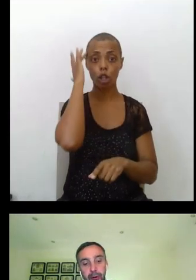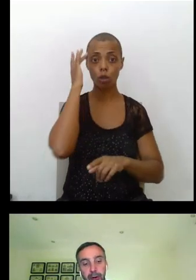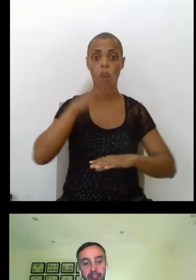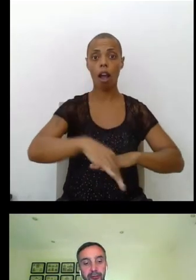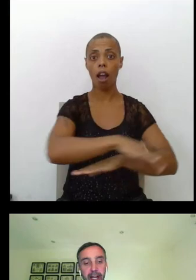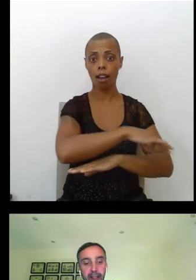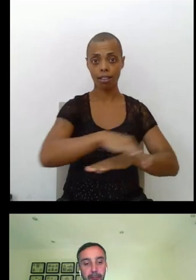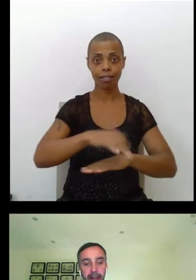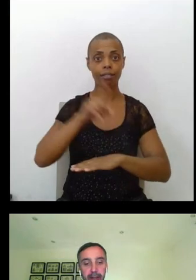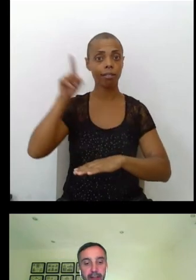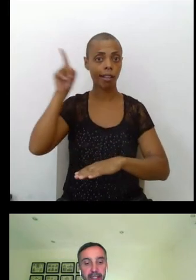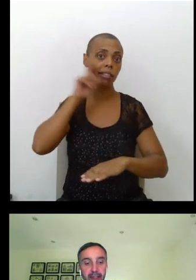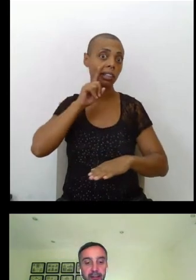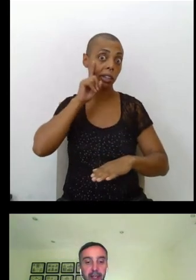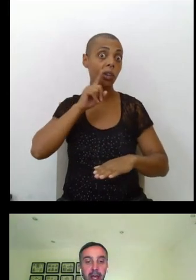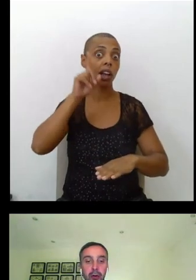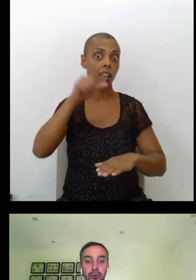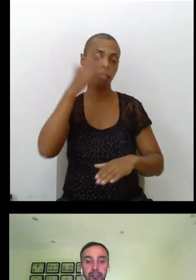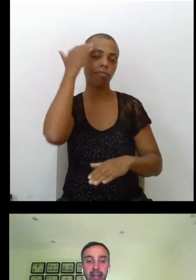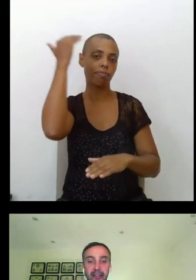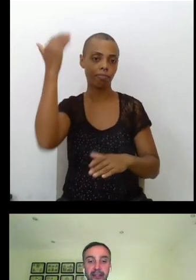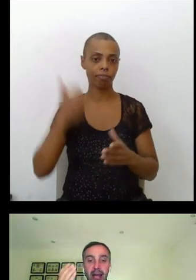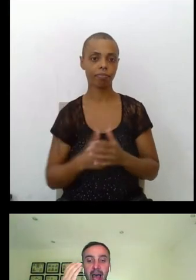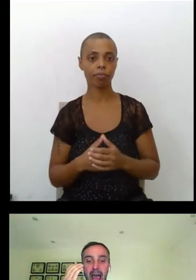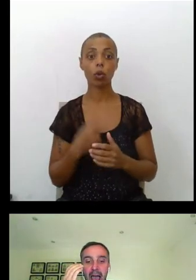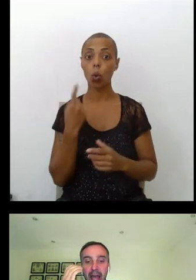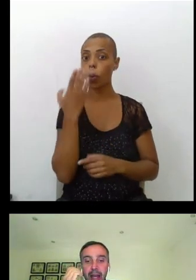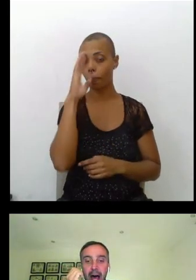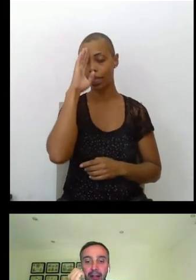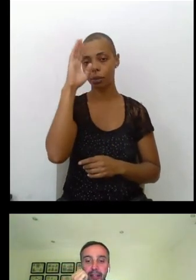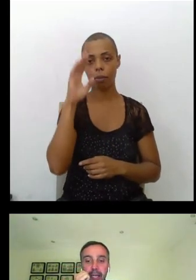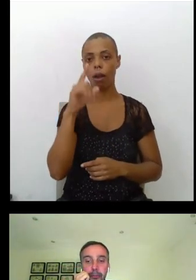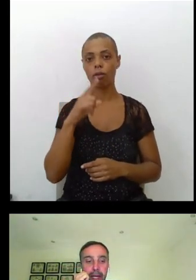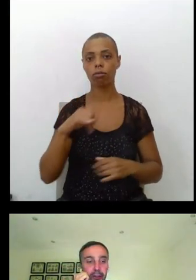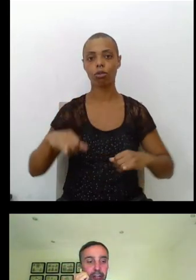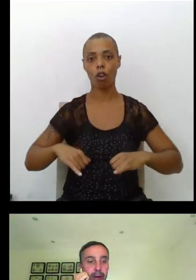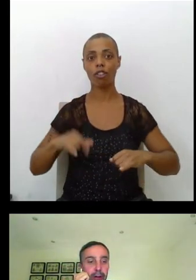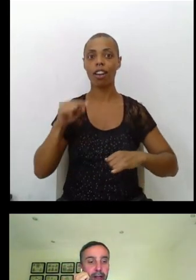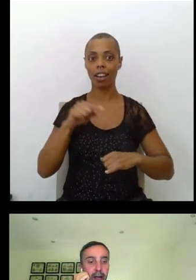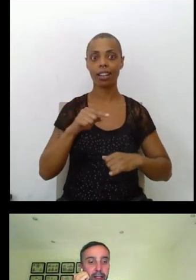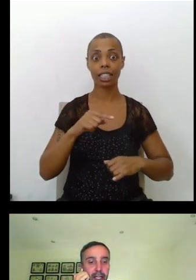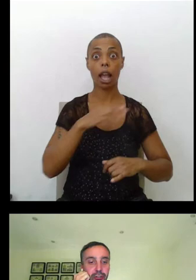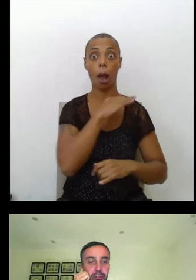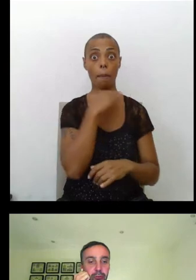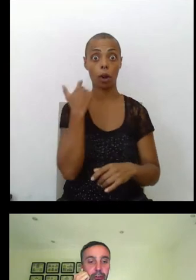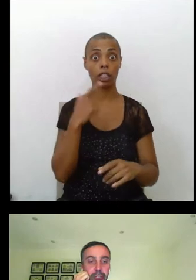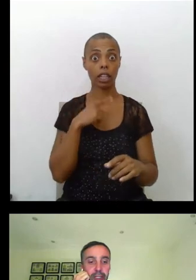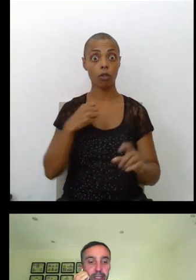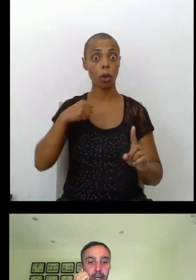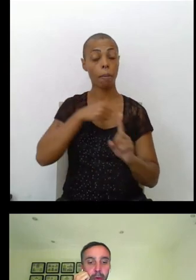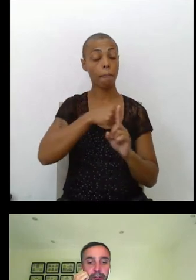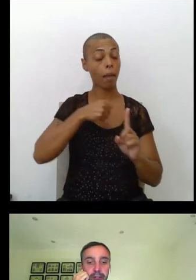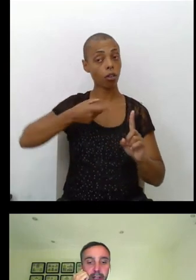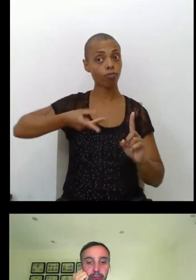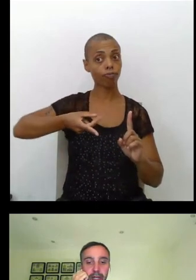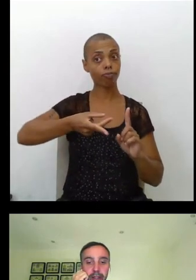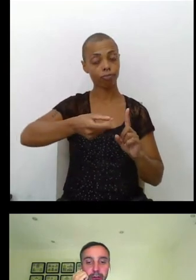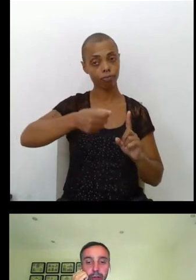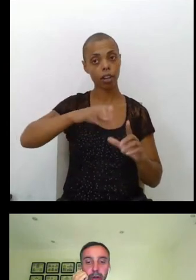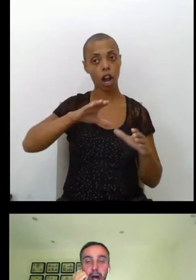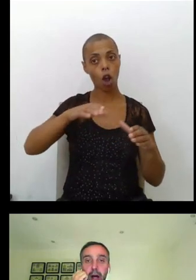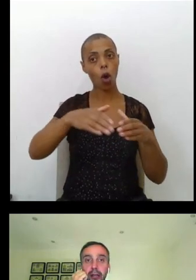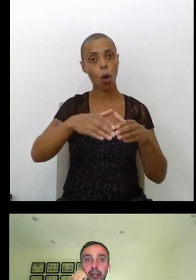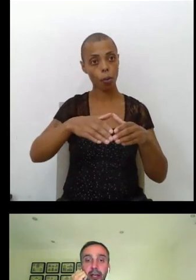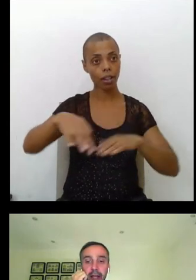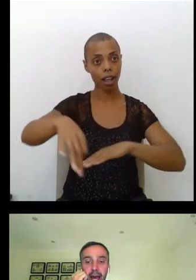one of the first affected by the disease whose death had a lasting impact on the American architectural Community was the